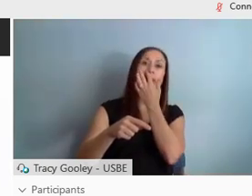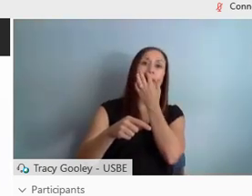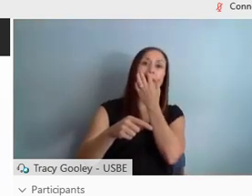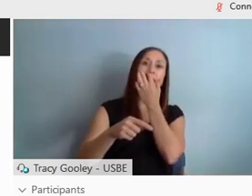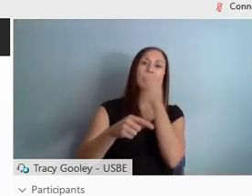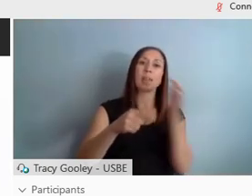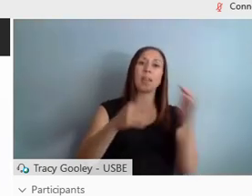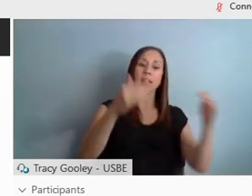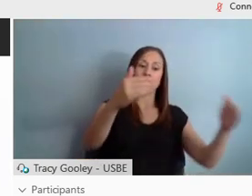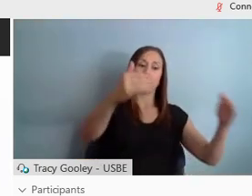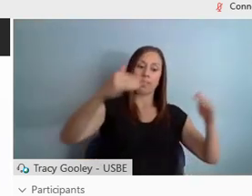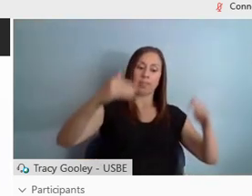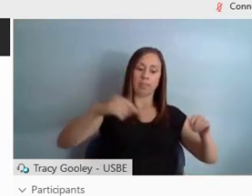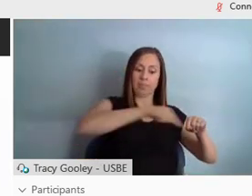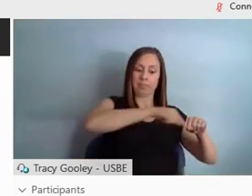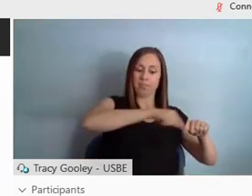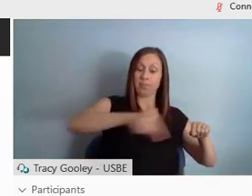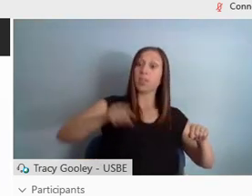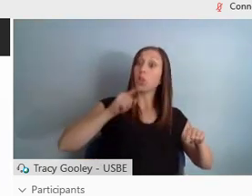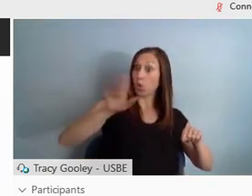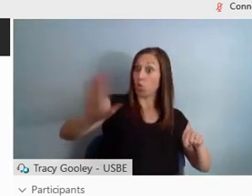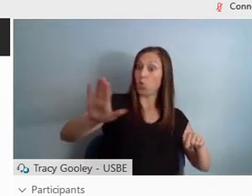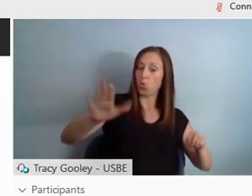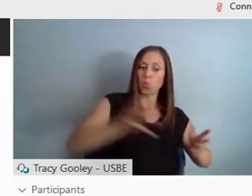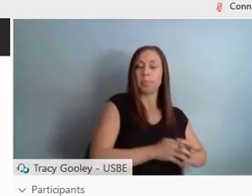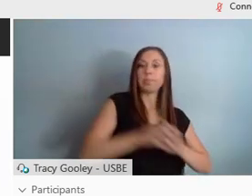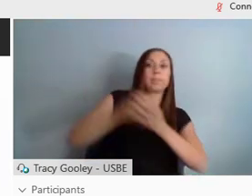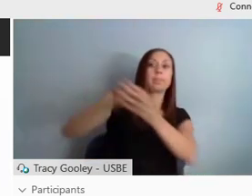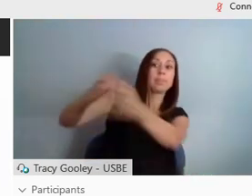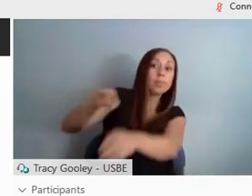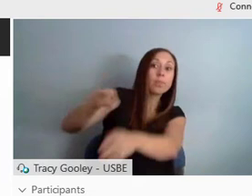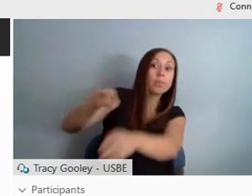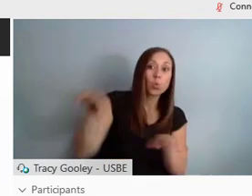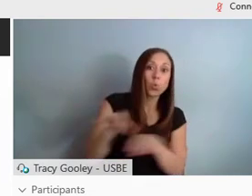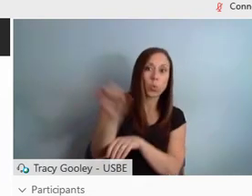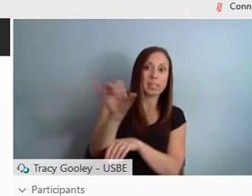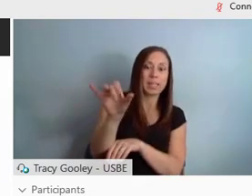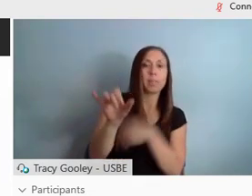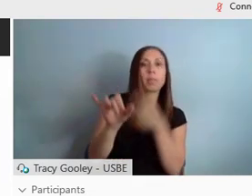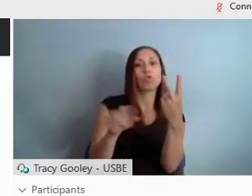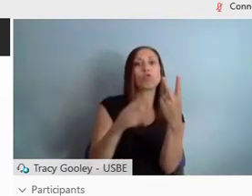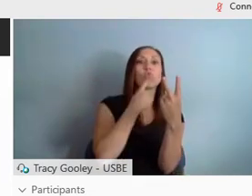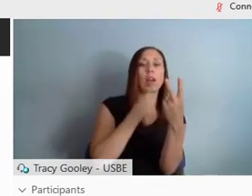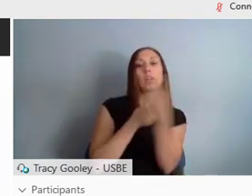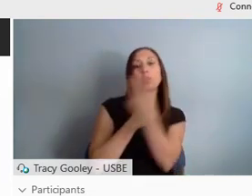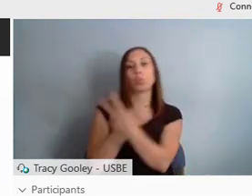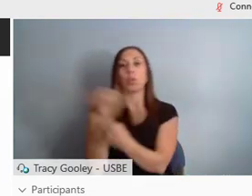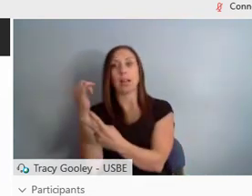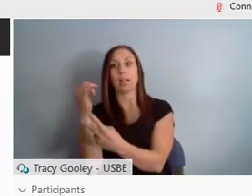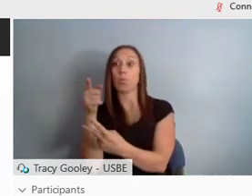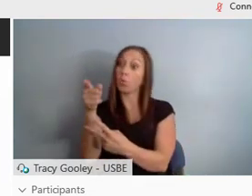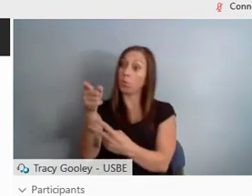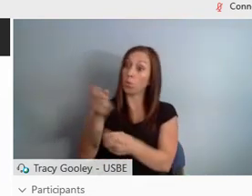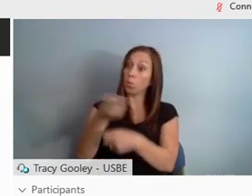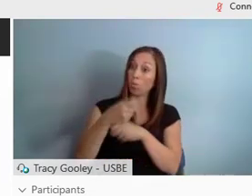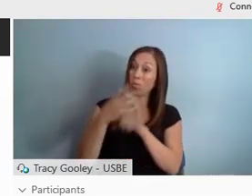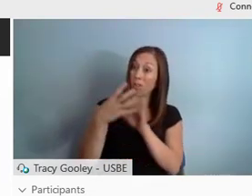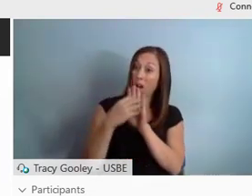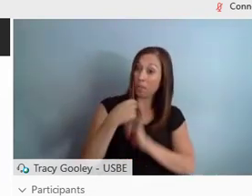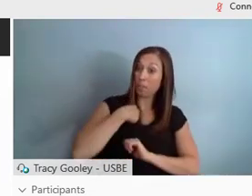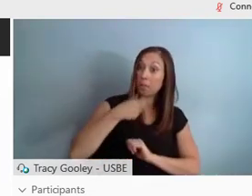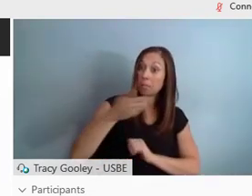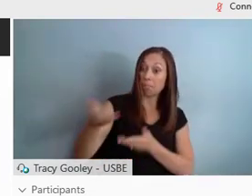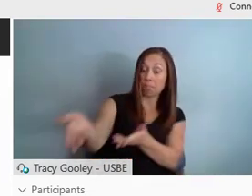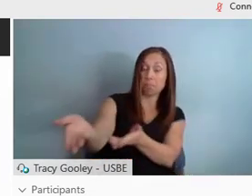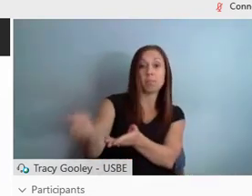space below your own pattern. And then you'll hand the remaining 2 red and 2 yellow manipulatives